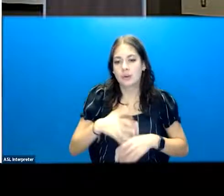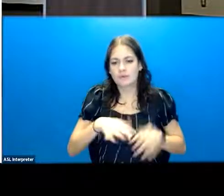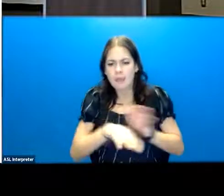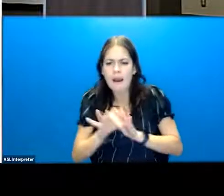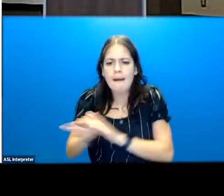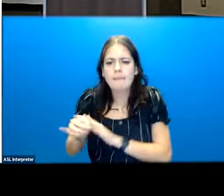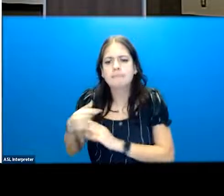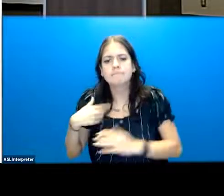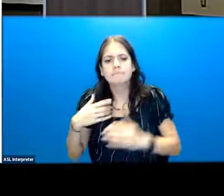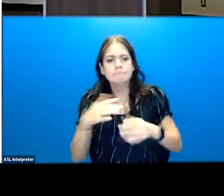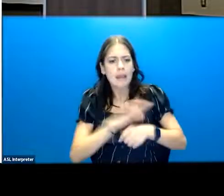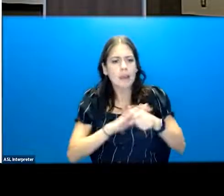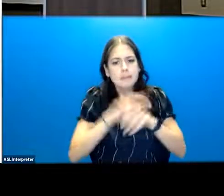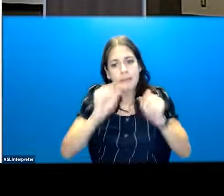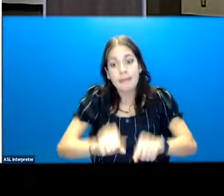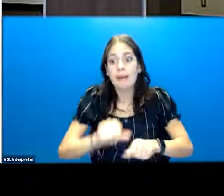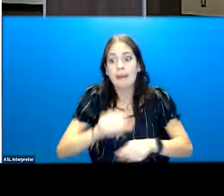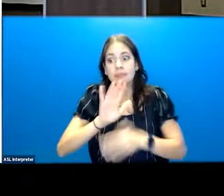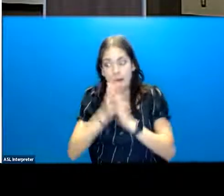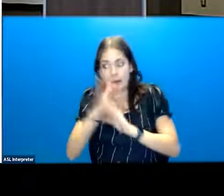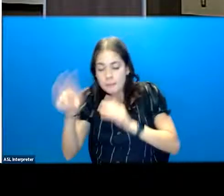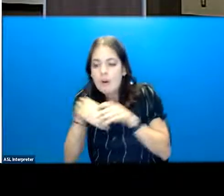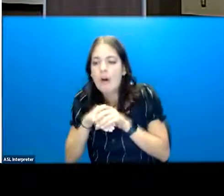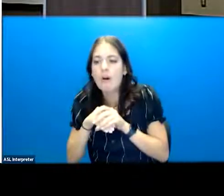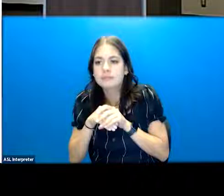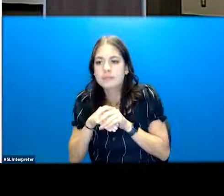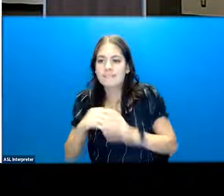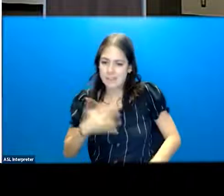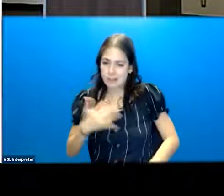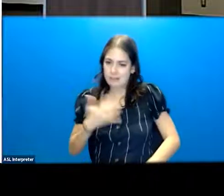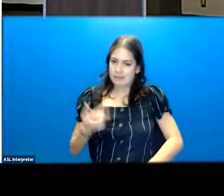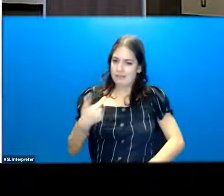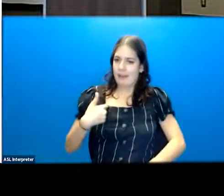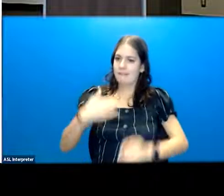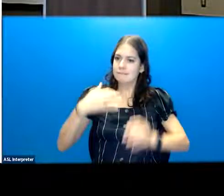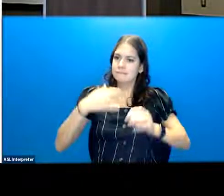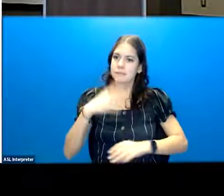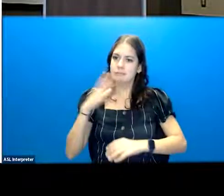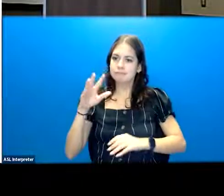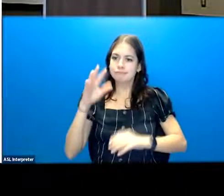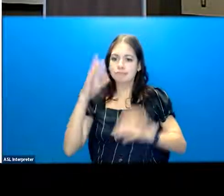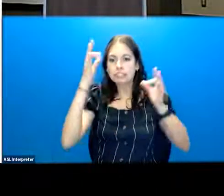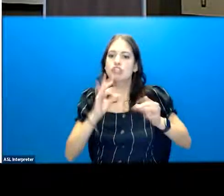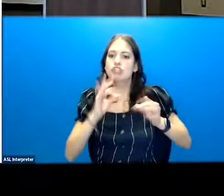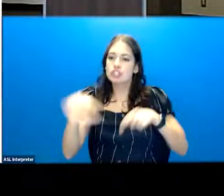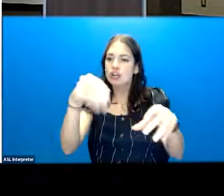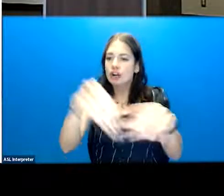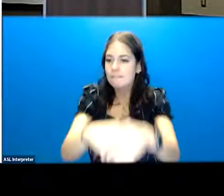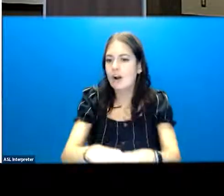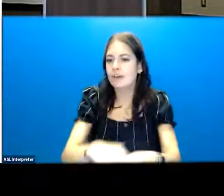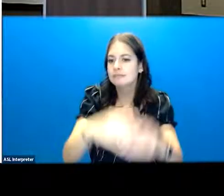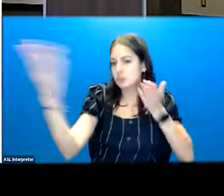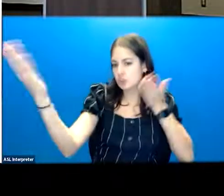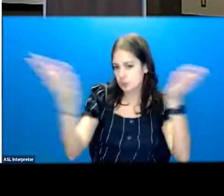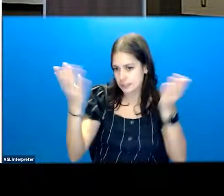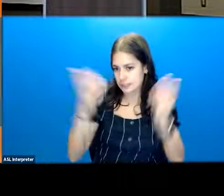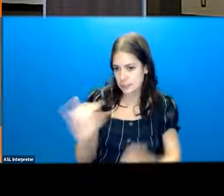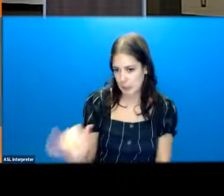a space where they can be involved and feeling as though they have an input in services is really important.